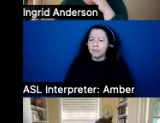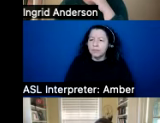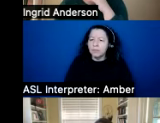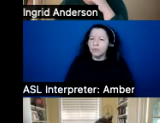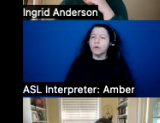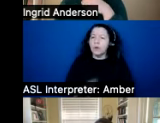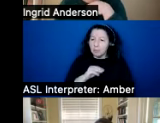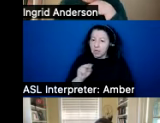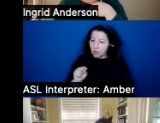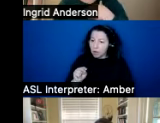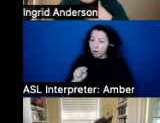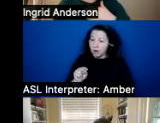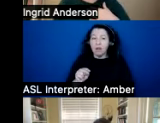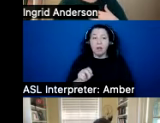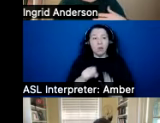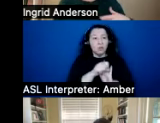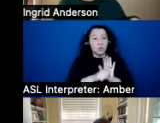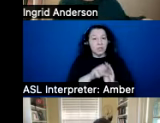Okay, in Minnesota. So in Minnesota,